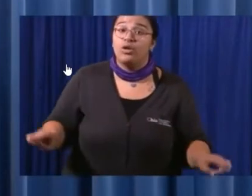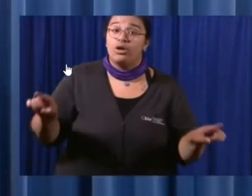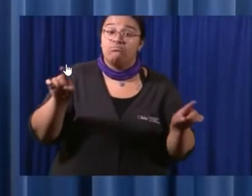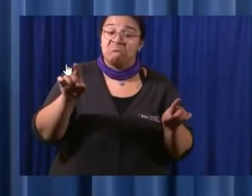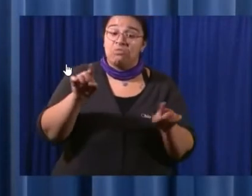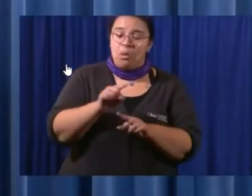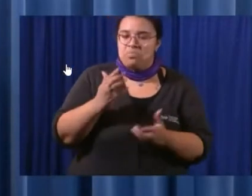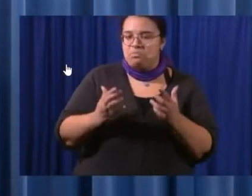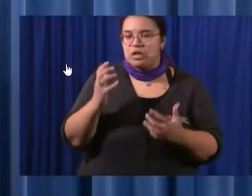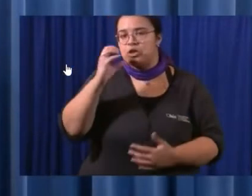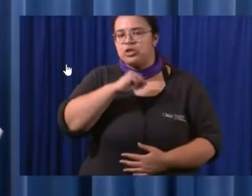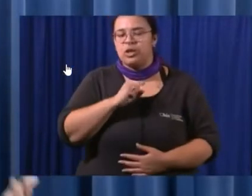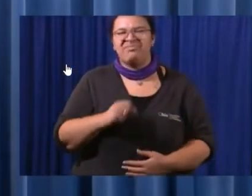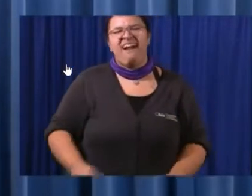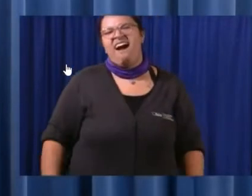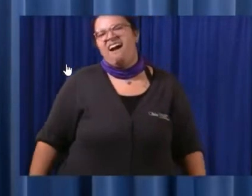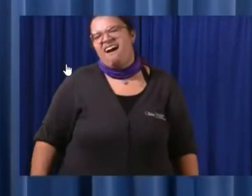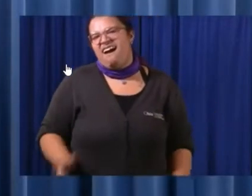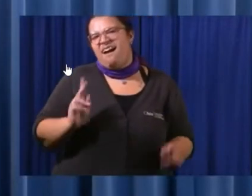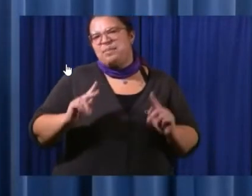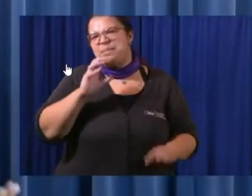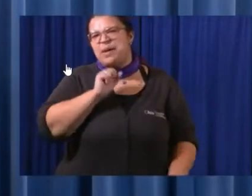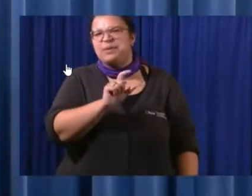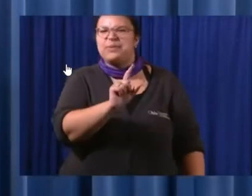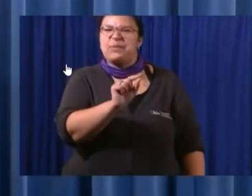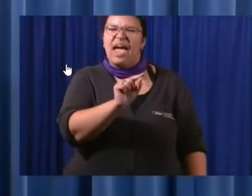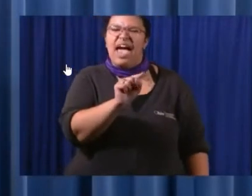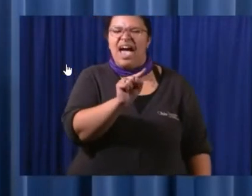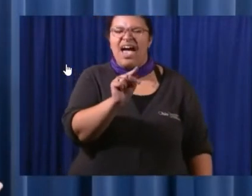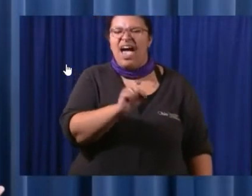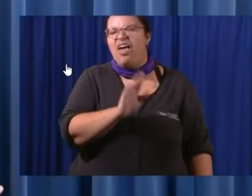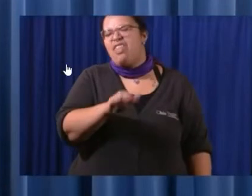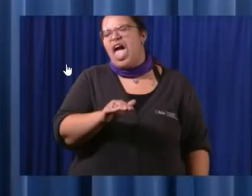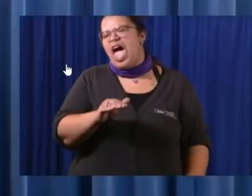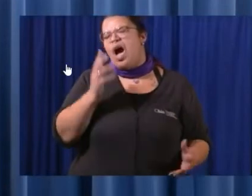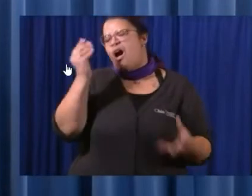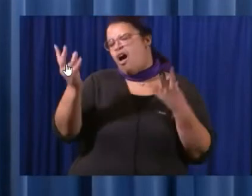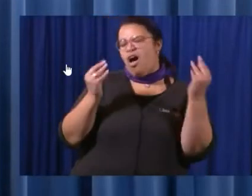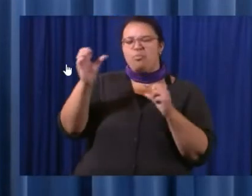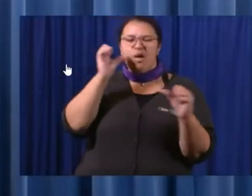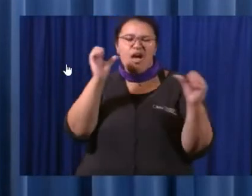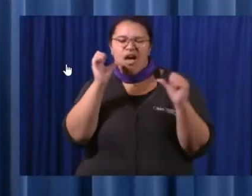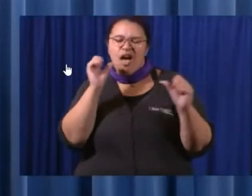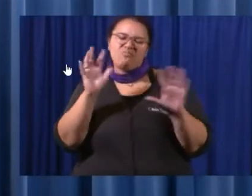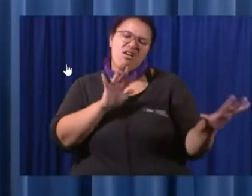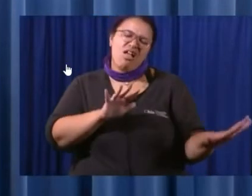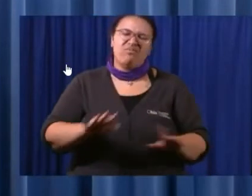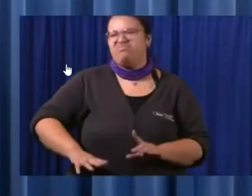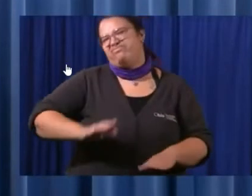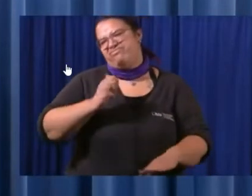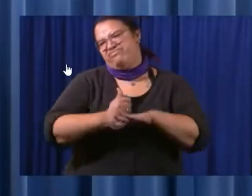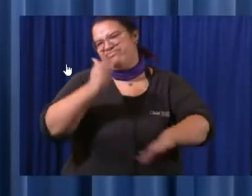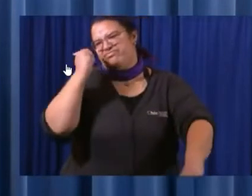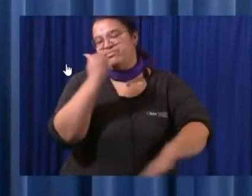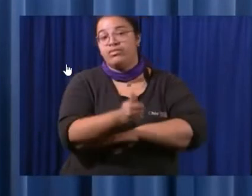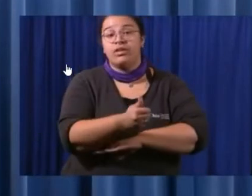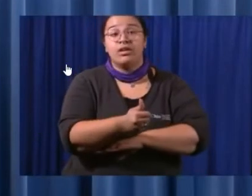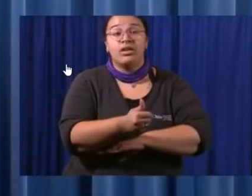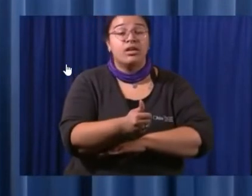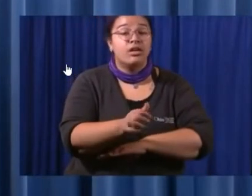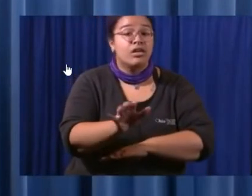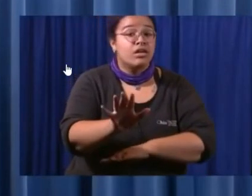problem, but it's not the whole problem. It's people being careless. It is people, doing things that